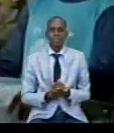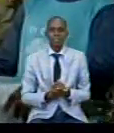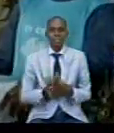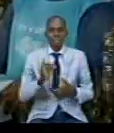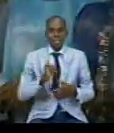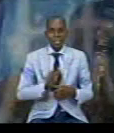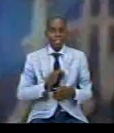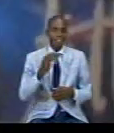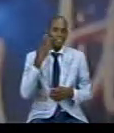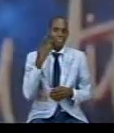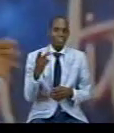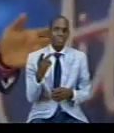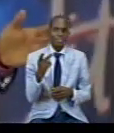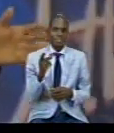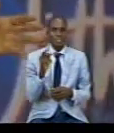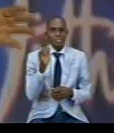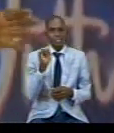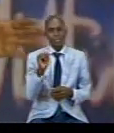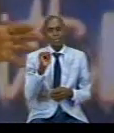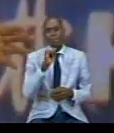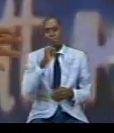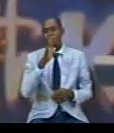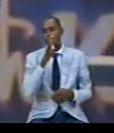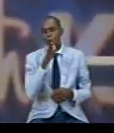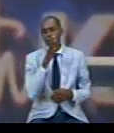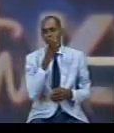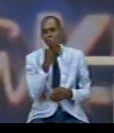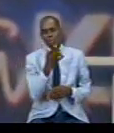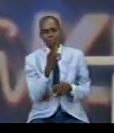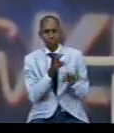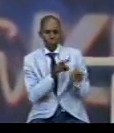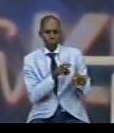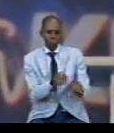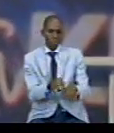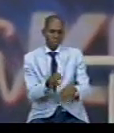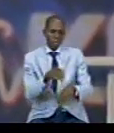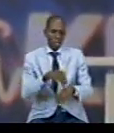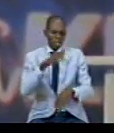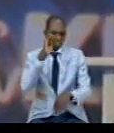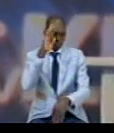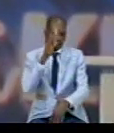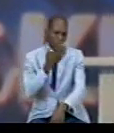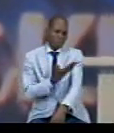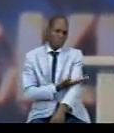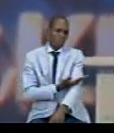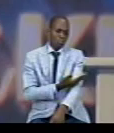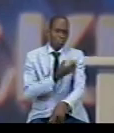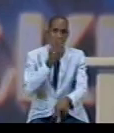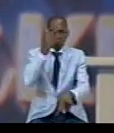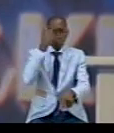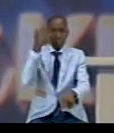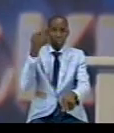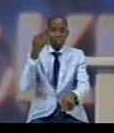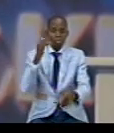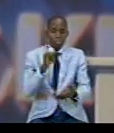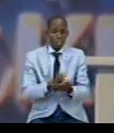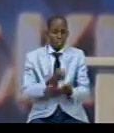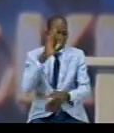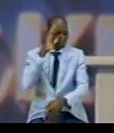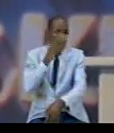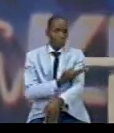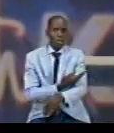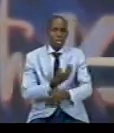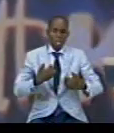there looking at her son, because that son had had a challenge.